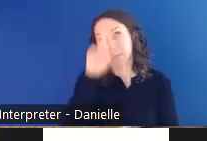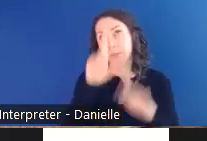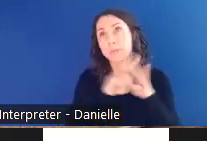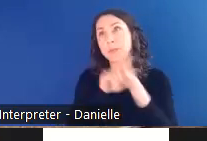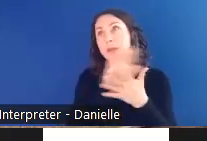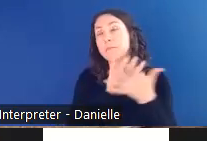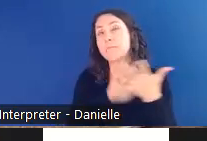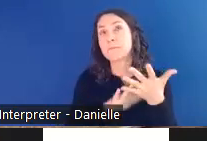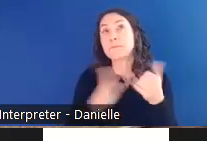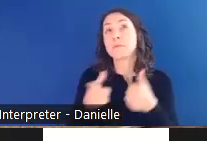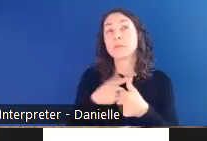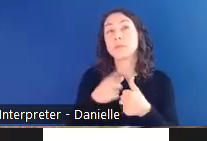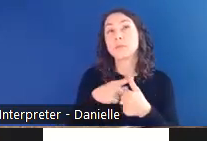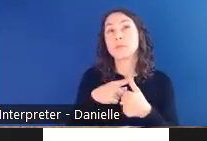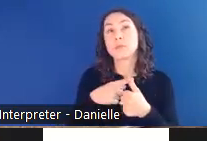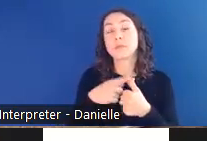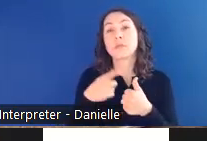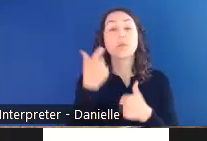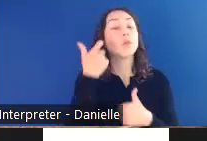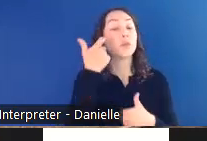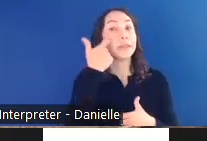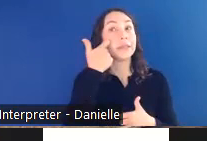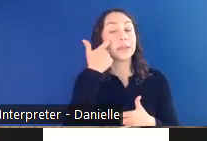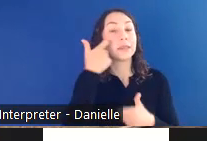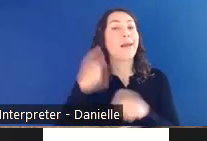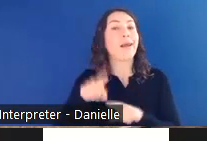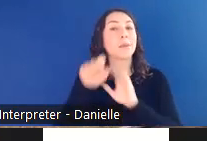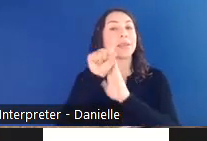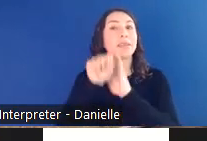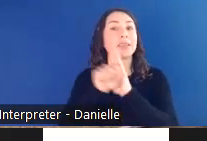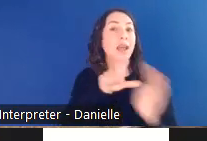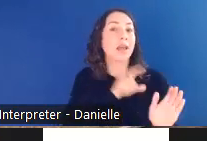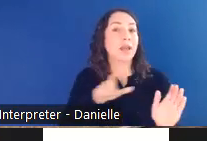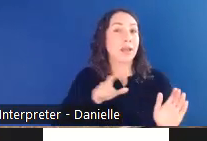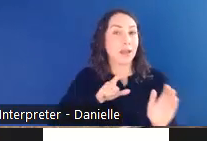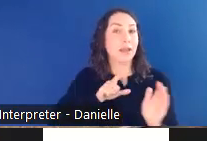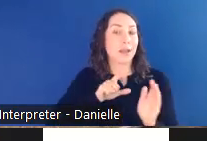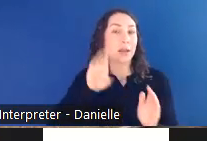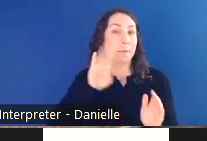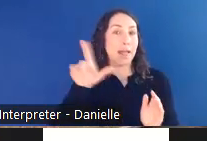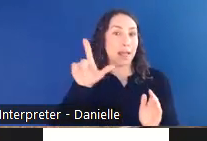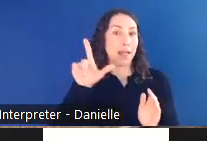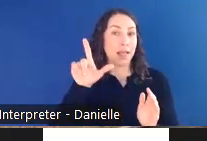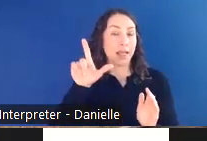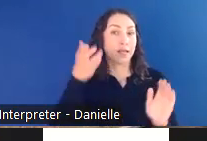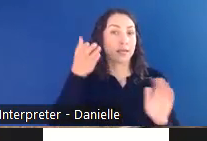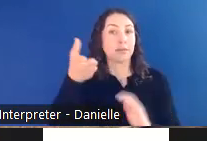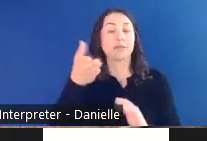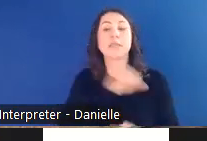So one is just recently a new state legislative bill was introduced, Senate Bill